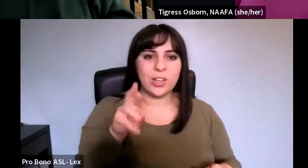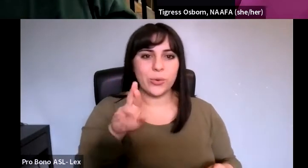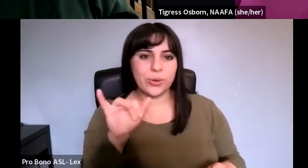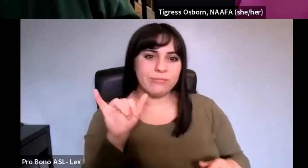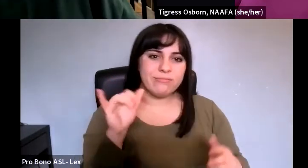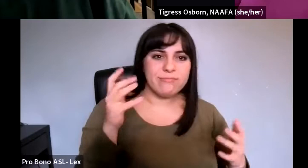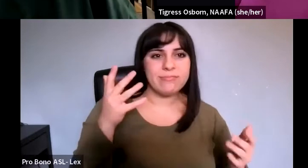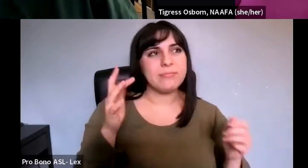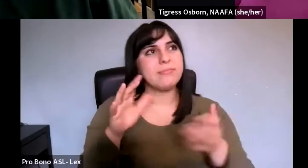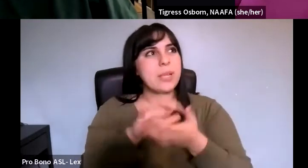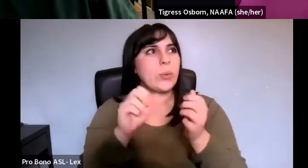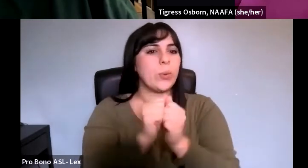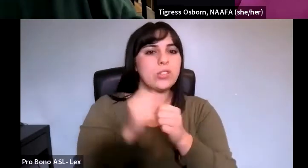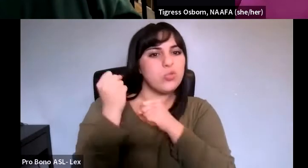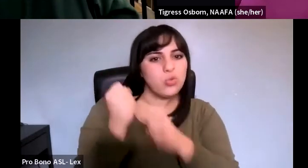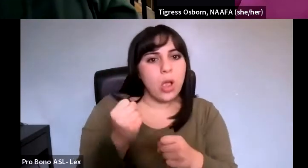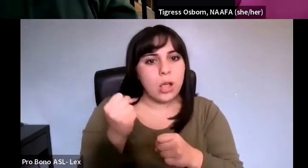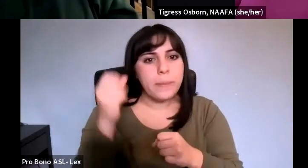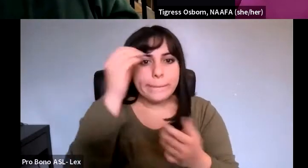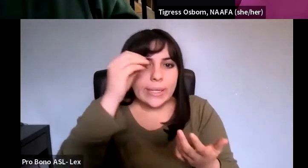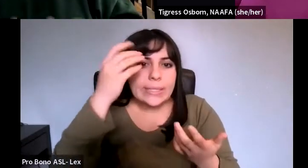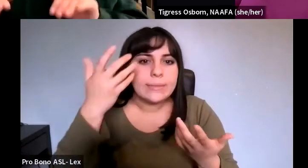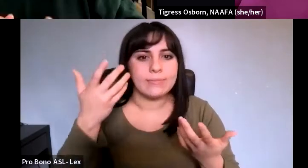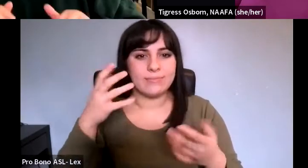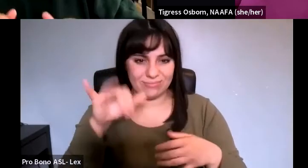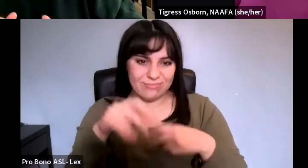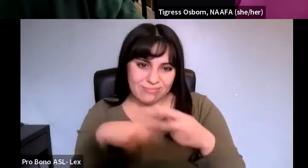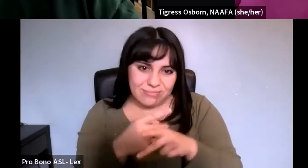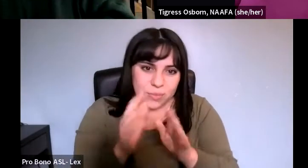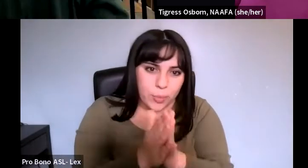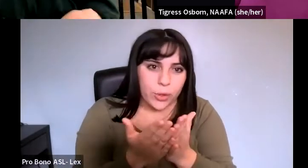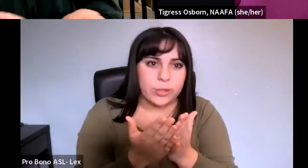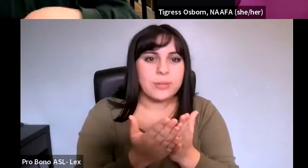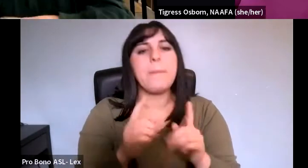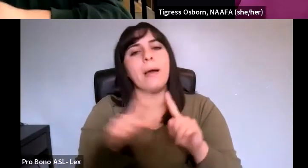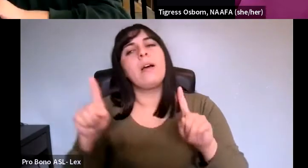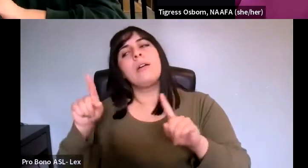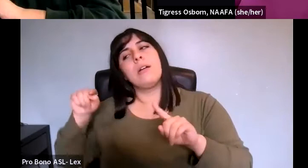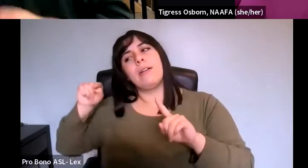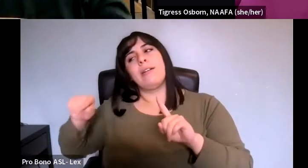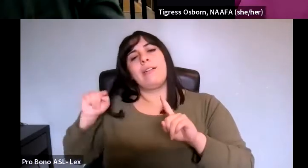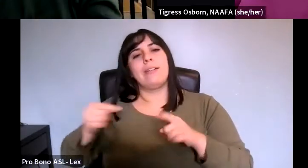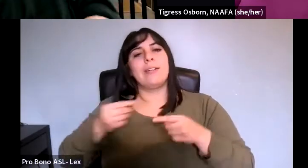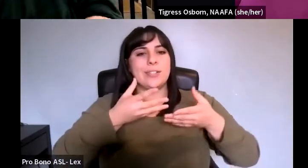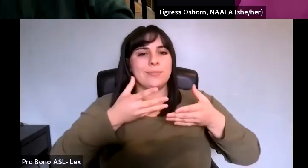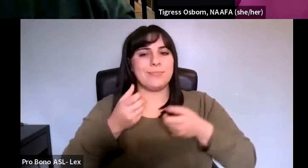mixed with, you know, some strong opinions, but they were very much softened by my editor.